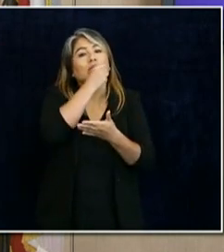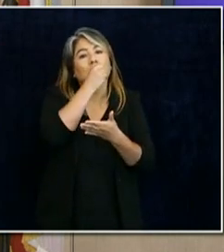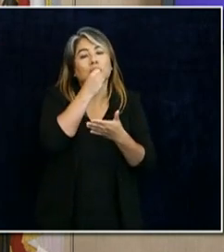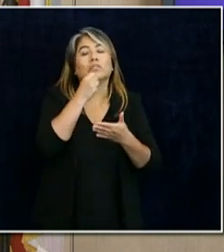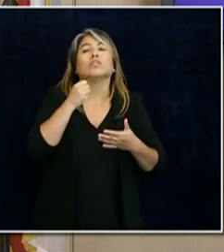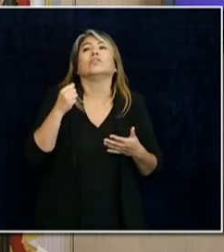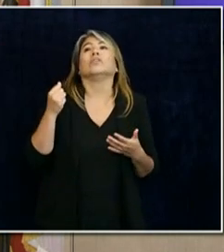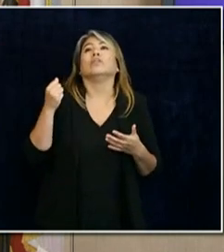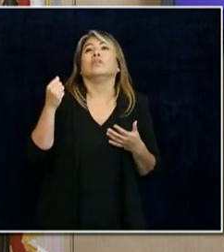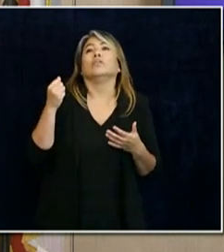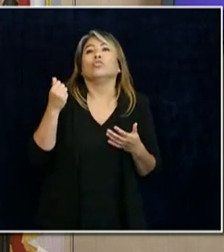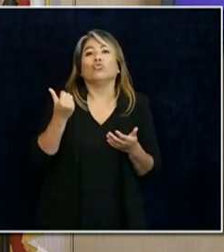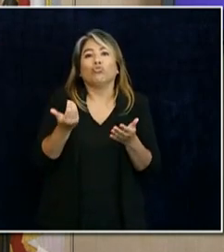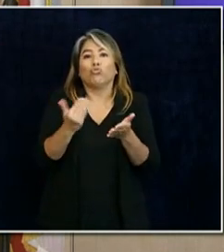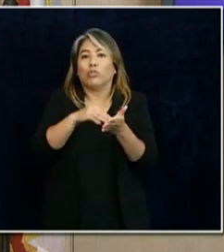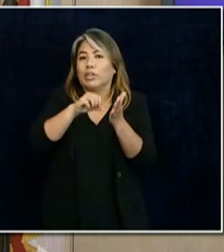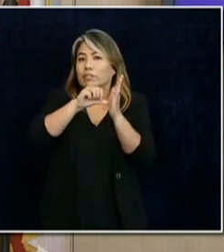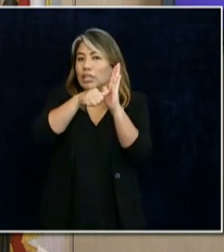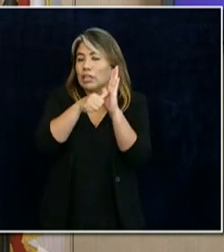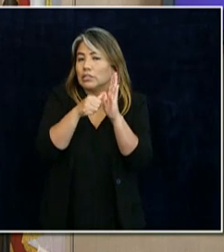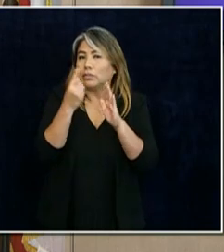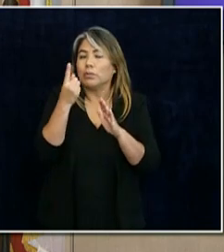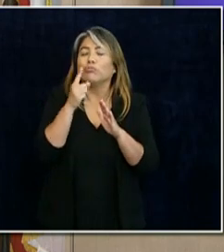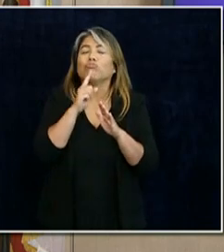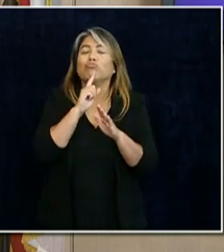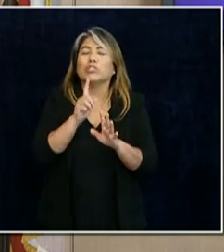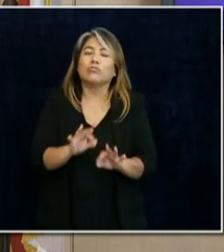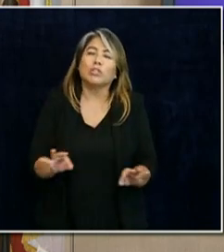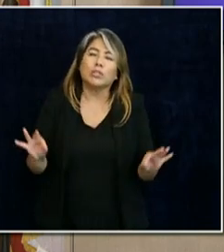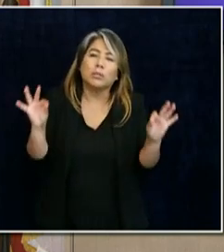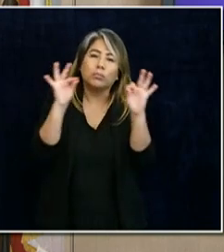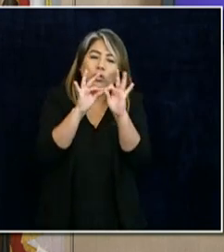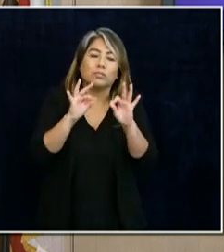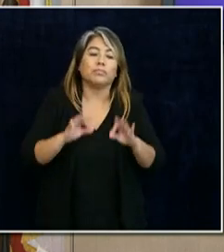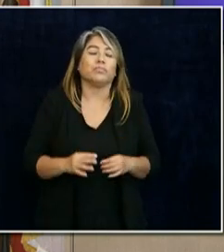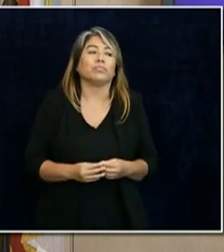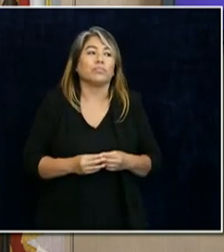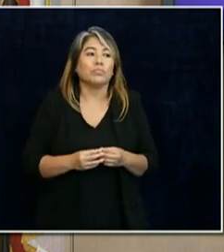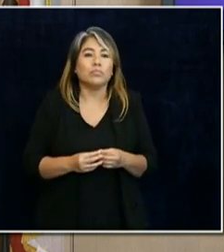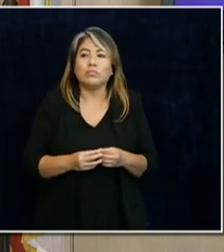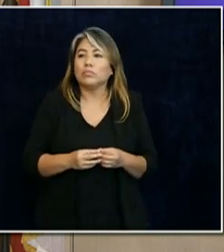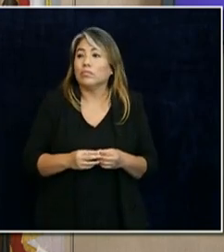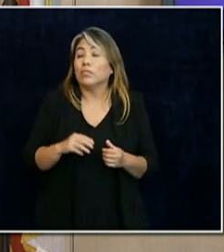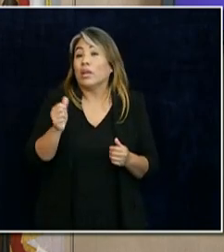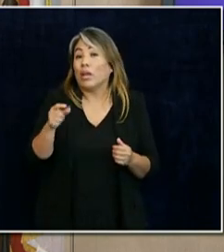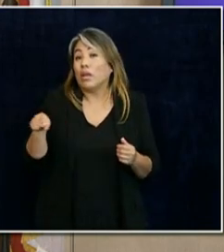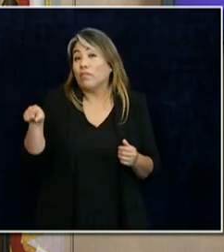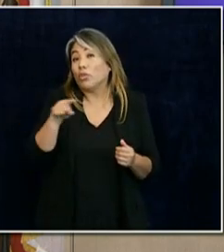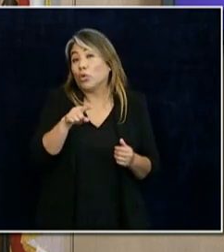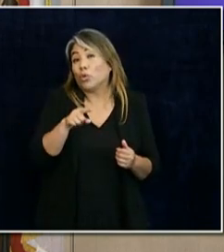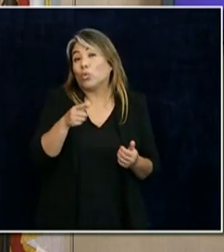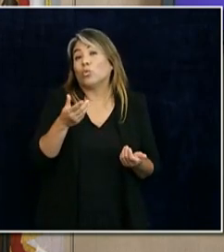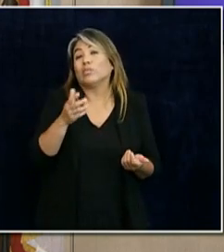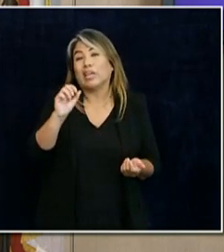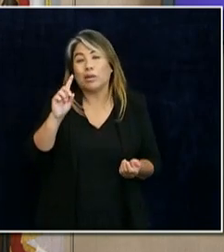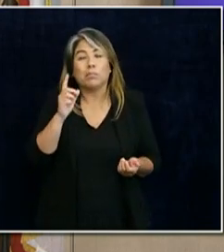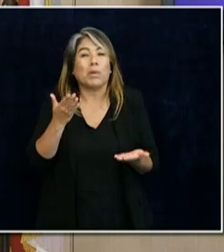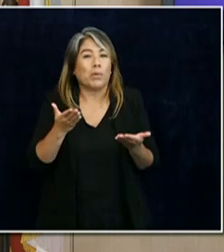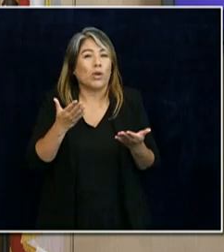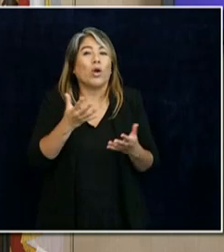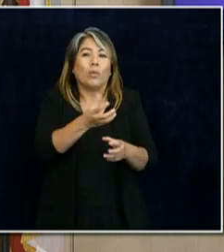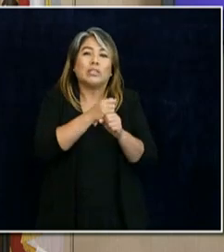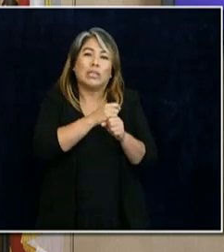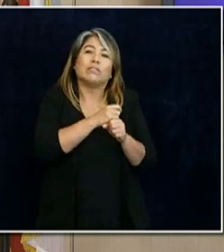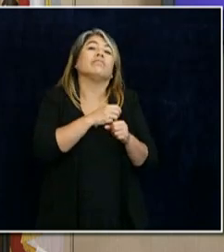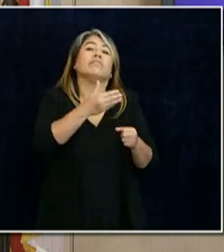to reemphasize something really, really important. Many of you have probably already received an